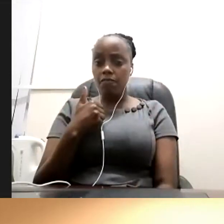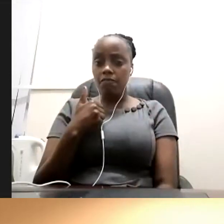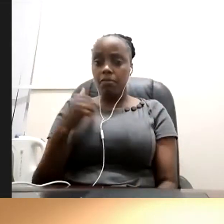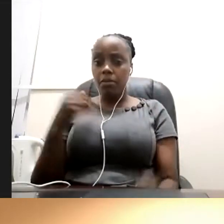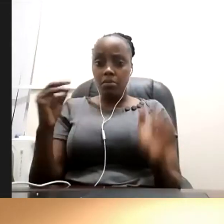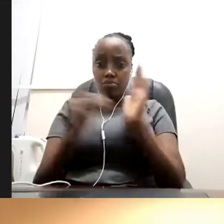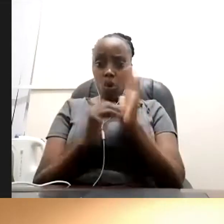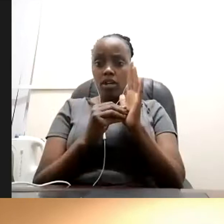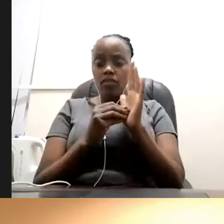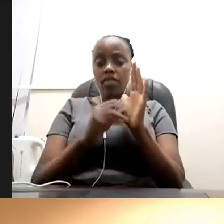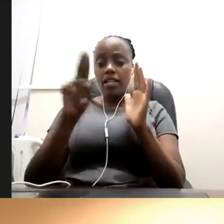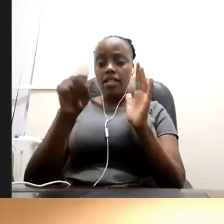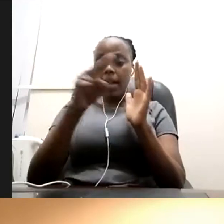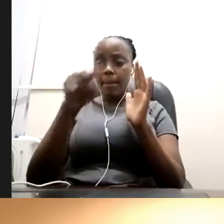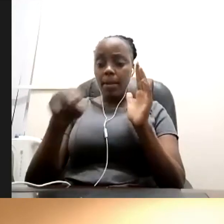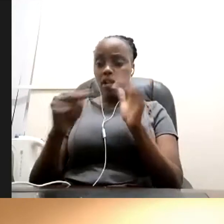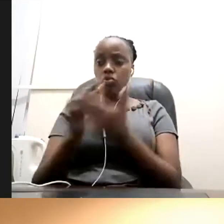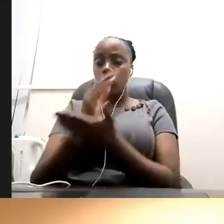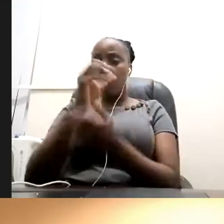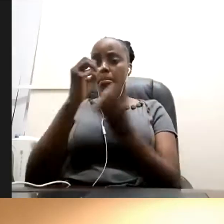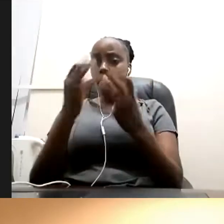the CRPD by many of our leaders.